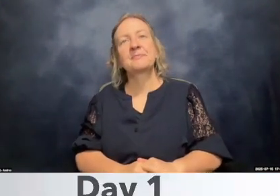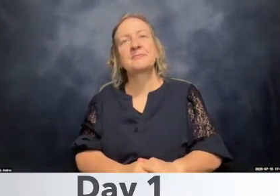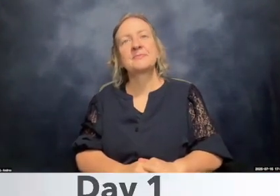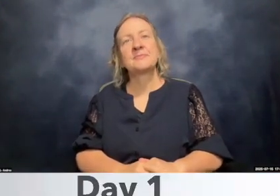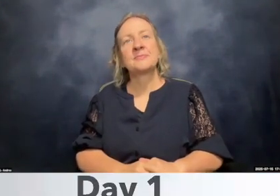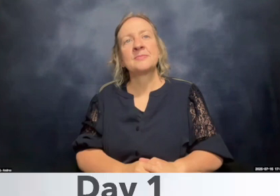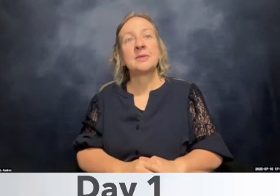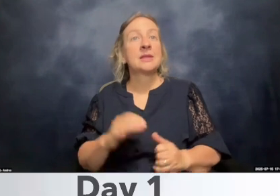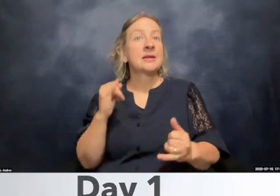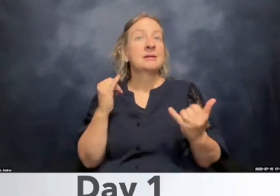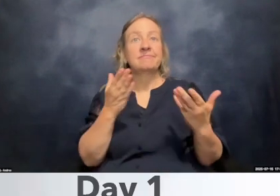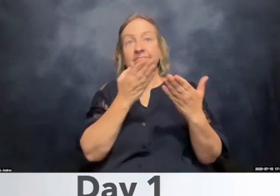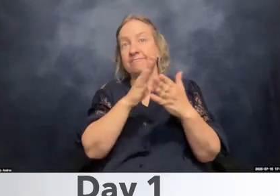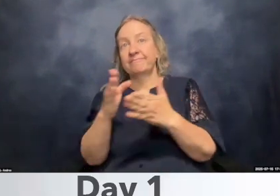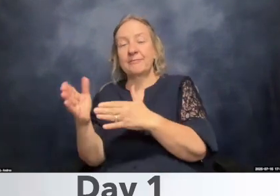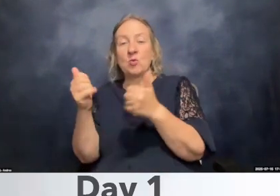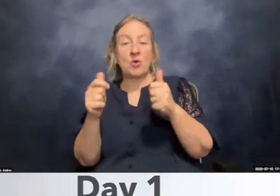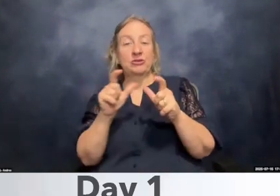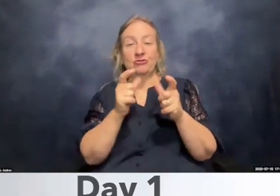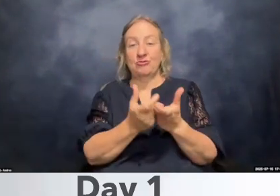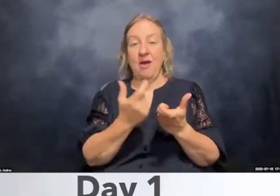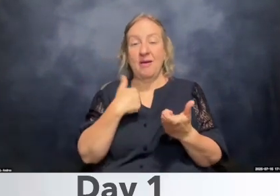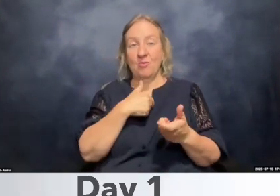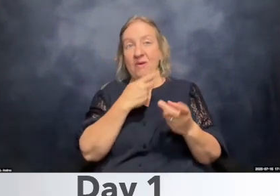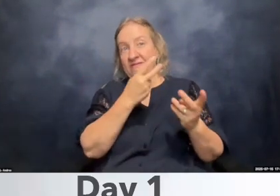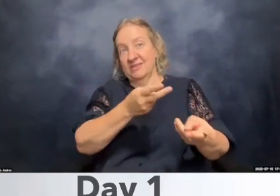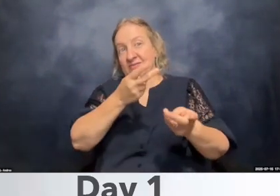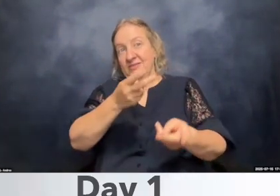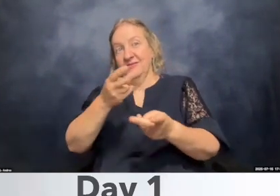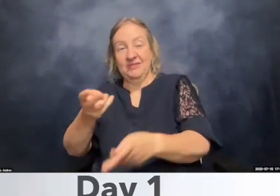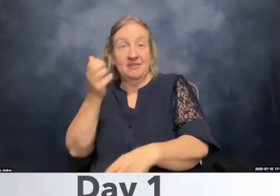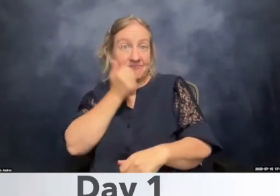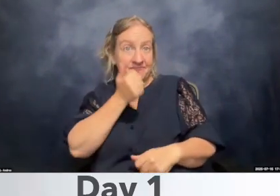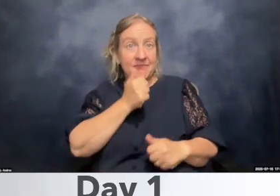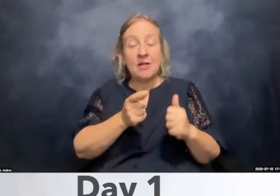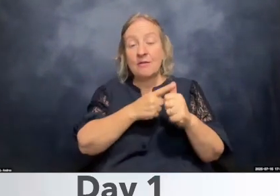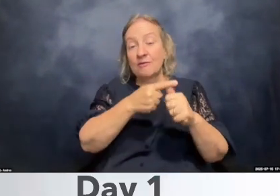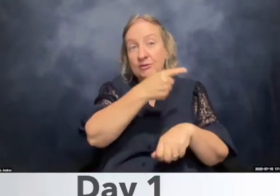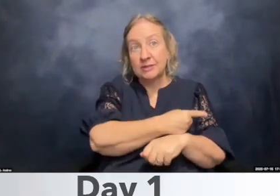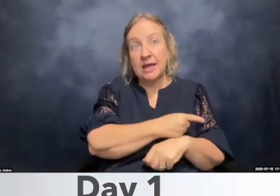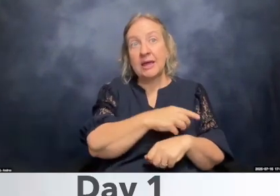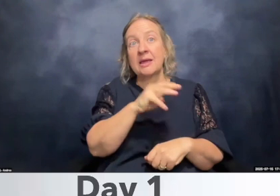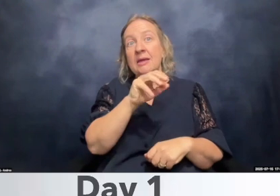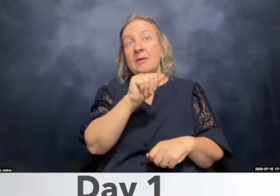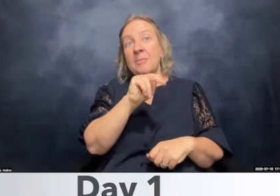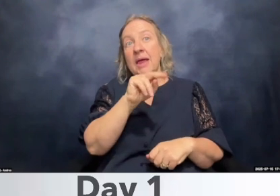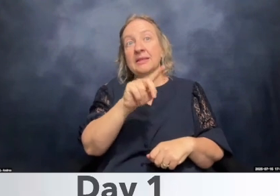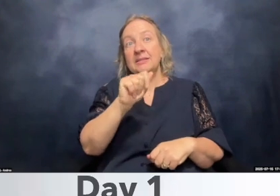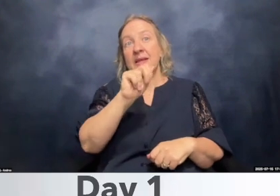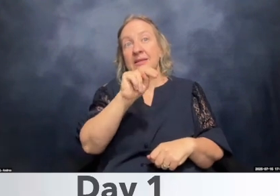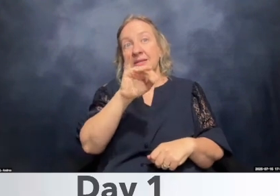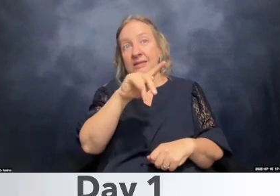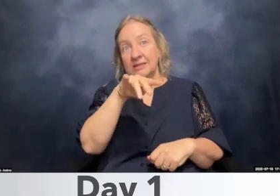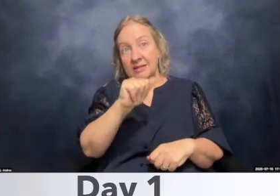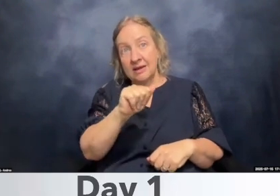And here's the final breakdown of the tribes that we visited each day. On day 1, the Manzanita Band of